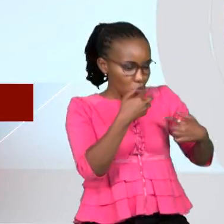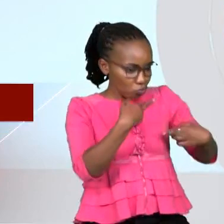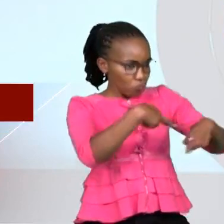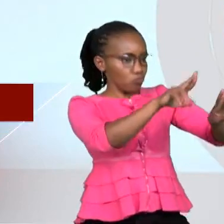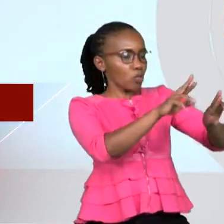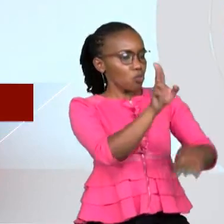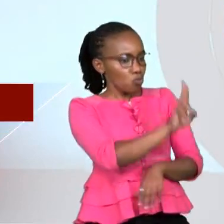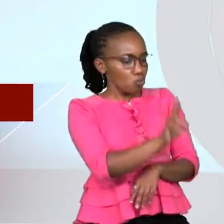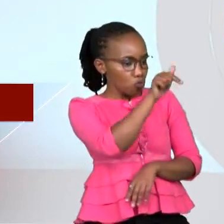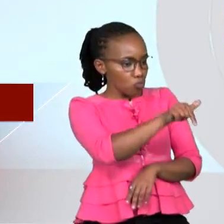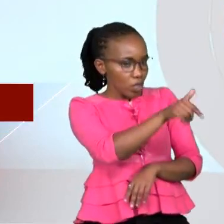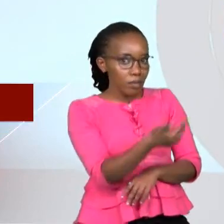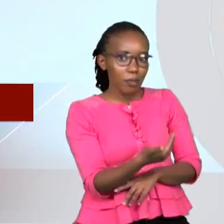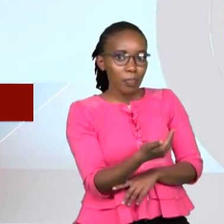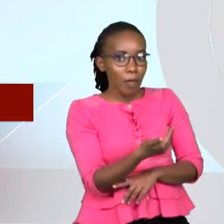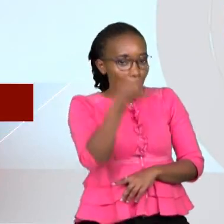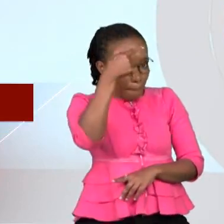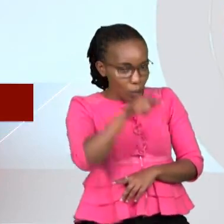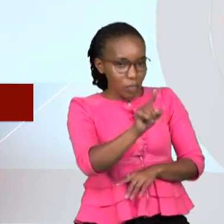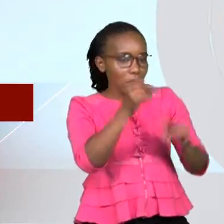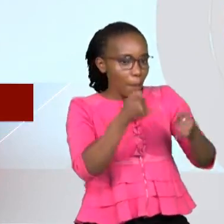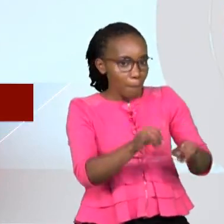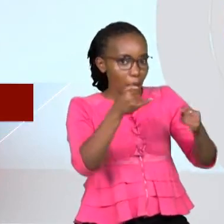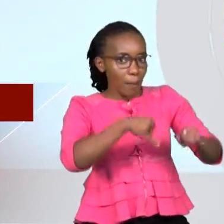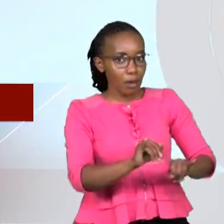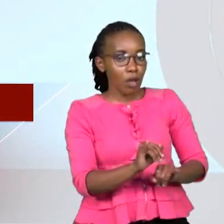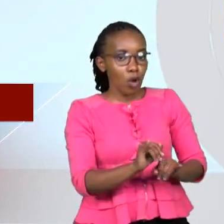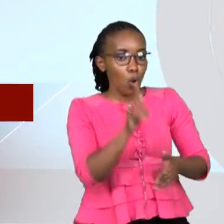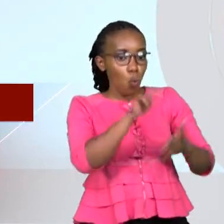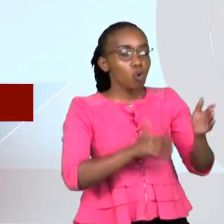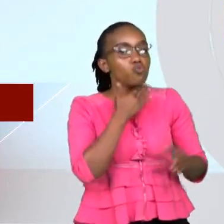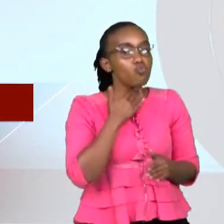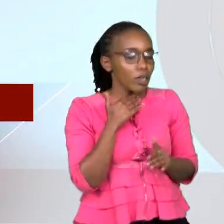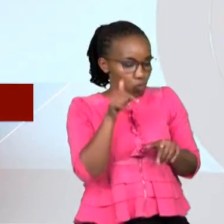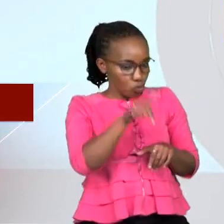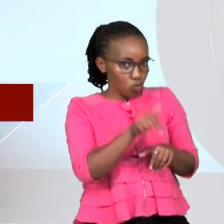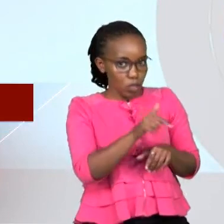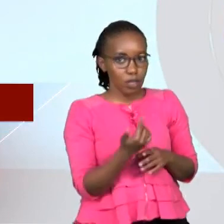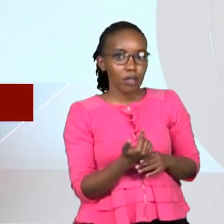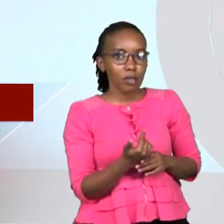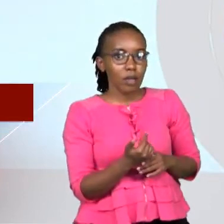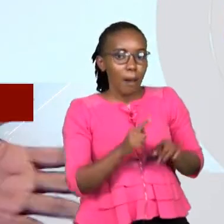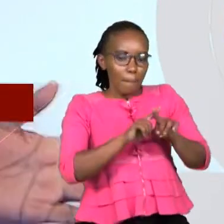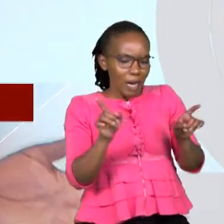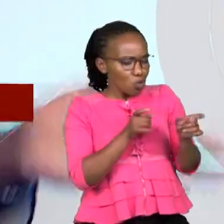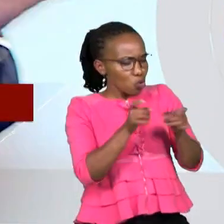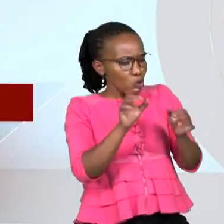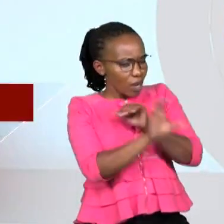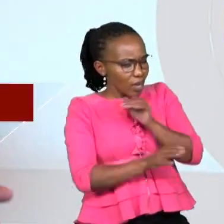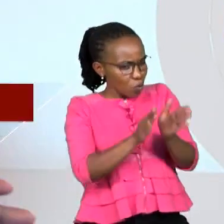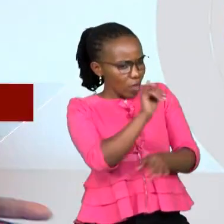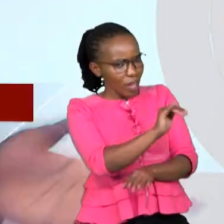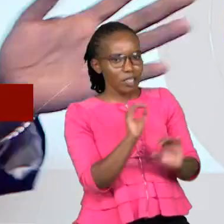today. We are using policy. The policies we implement are for what we want to consume today. That's not how to run a country. We run a country by